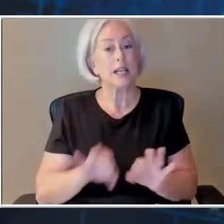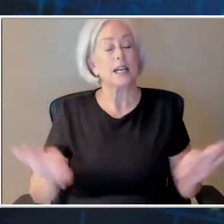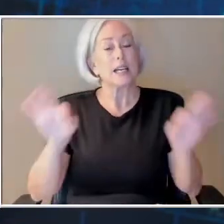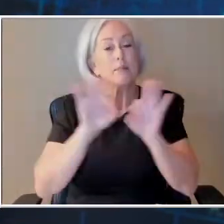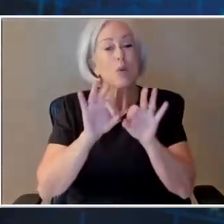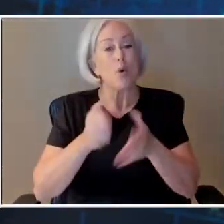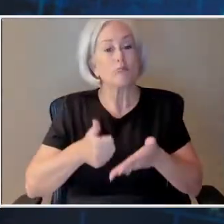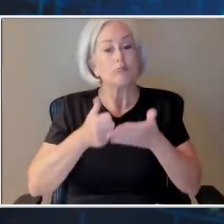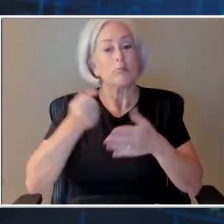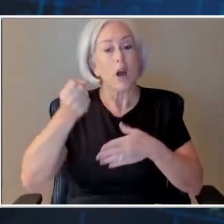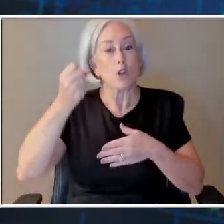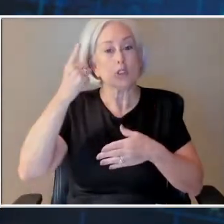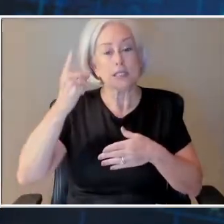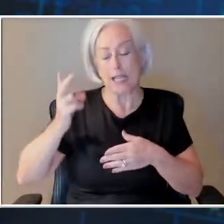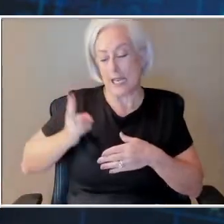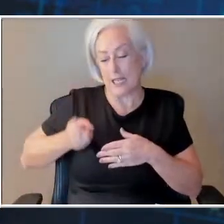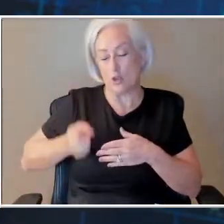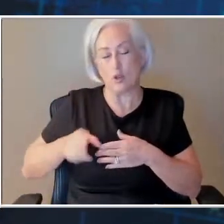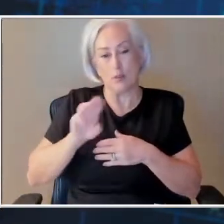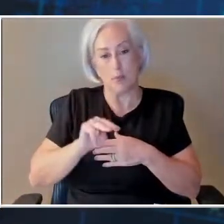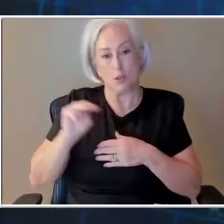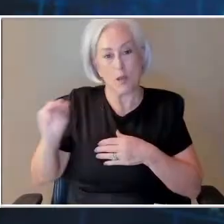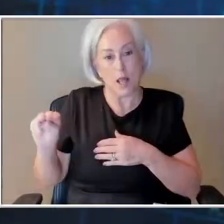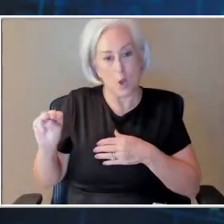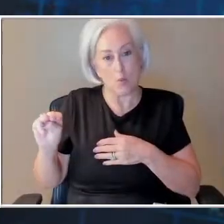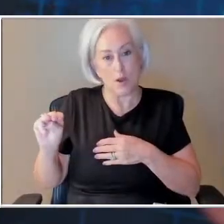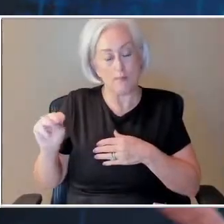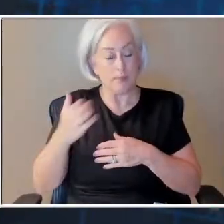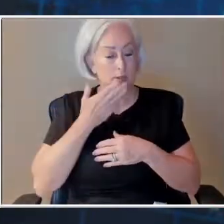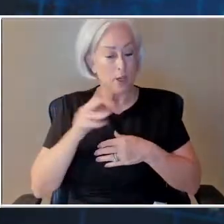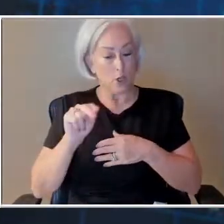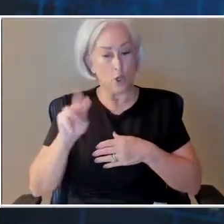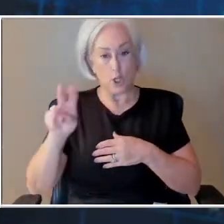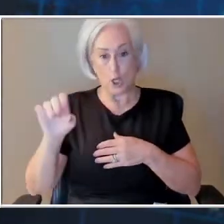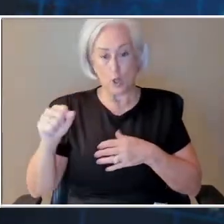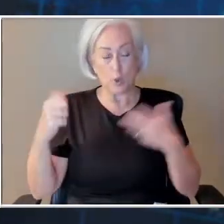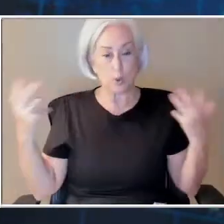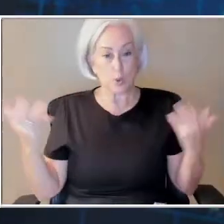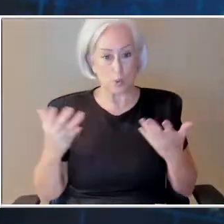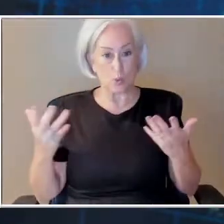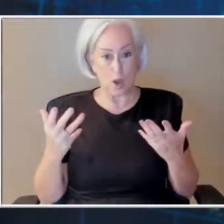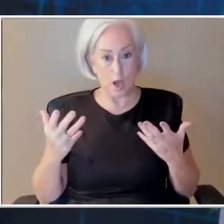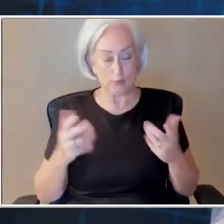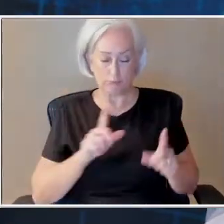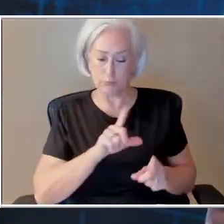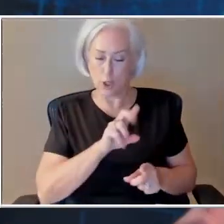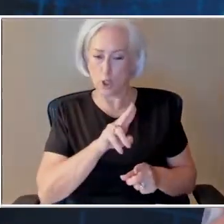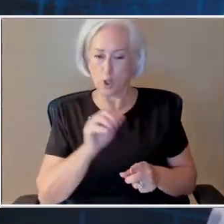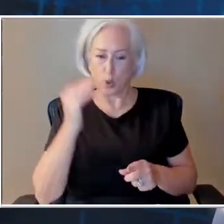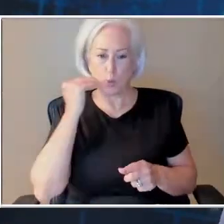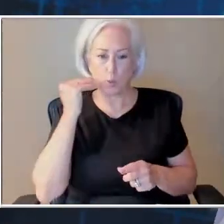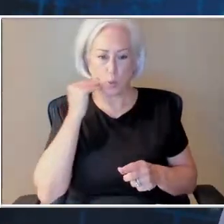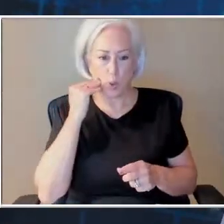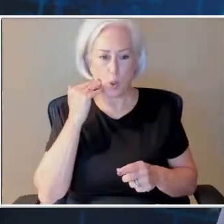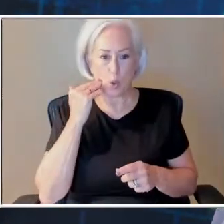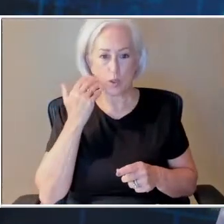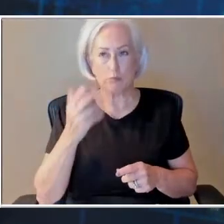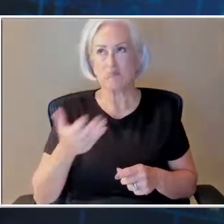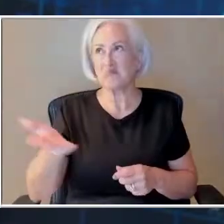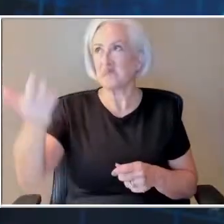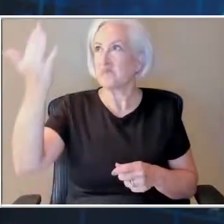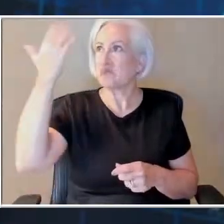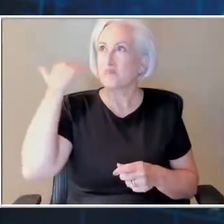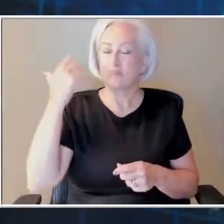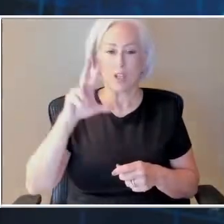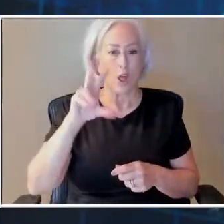the history of the myeloma. The good news about myeloma, and Lou knows about it, like maybe 30 years, I'll say, or 40